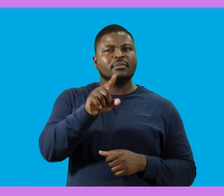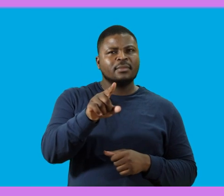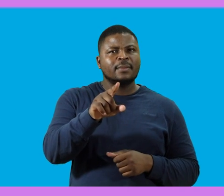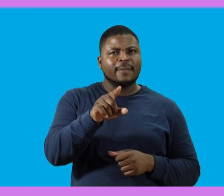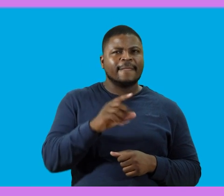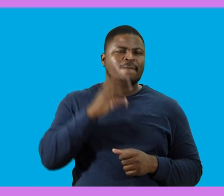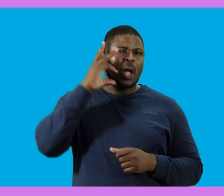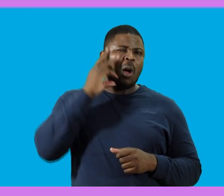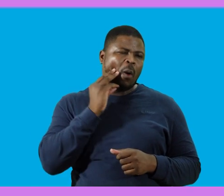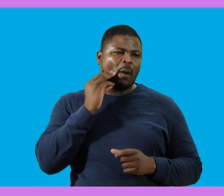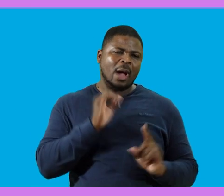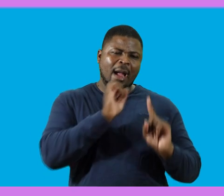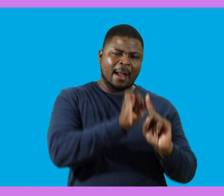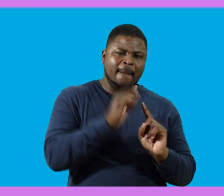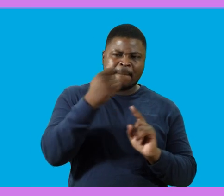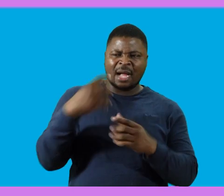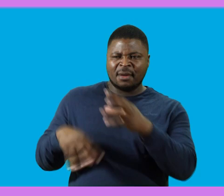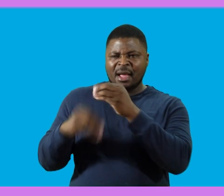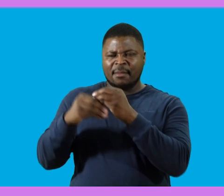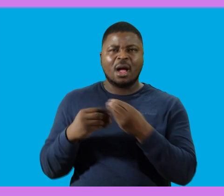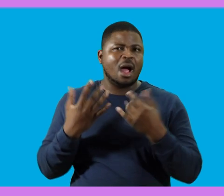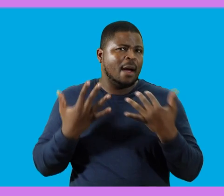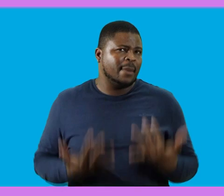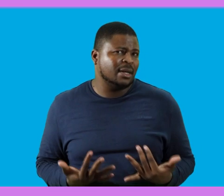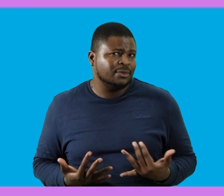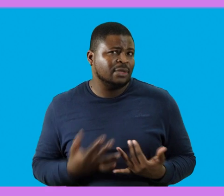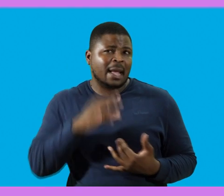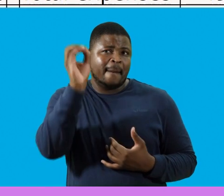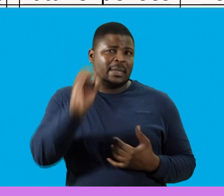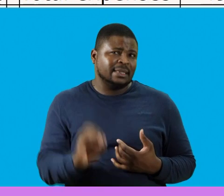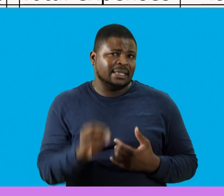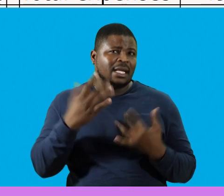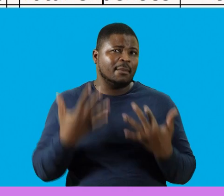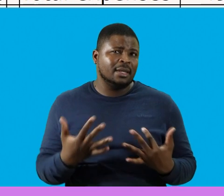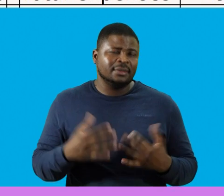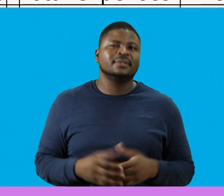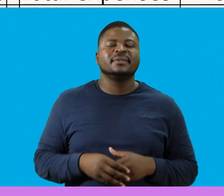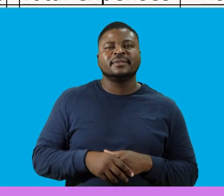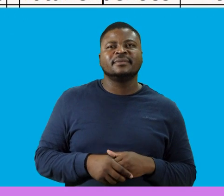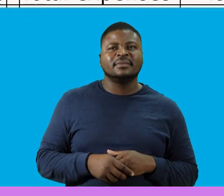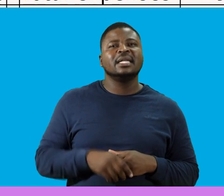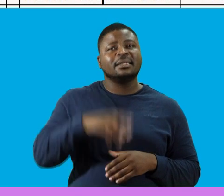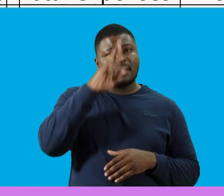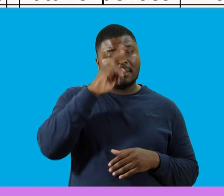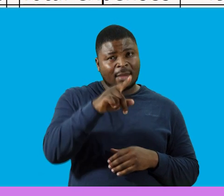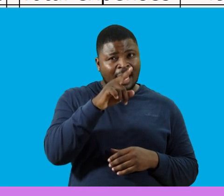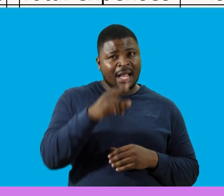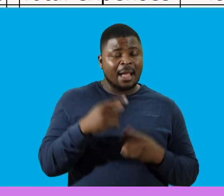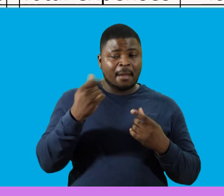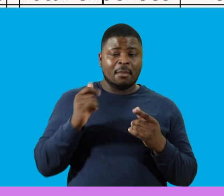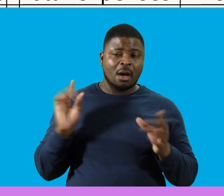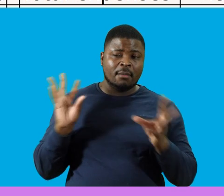What is his grandma's contribution to the party as a percentage? Now remember, the total